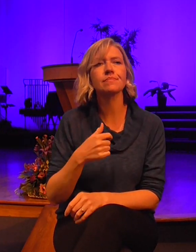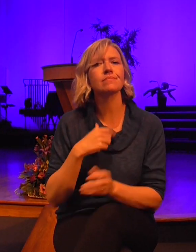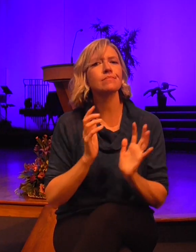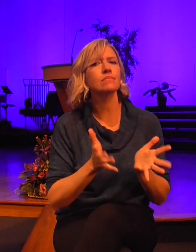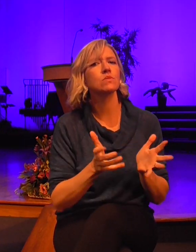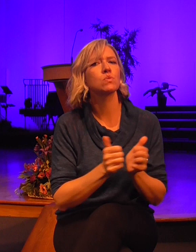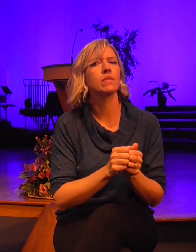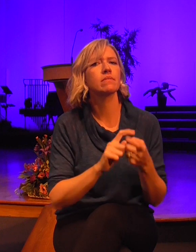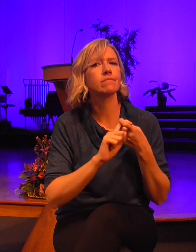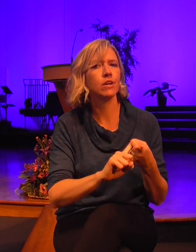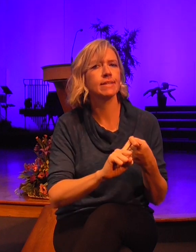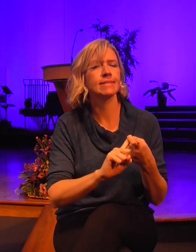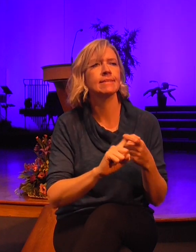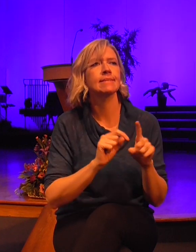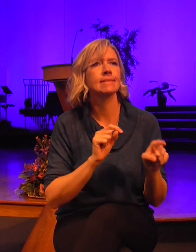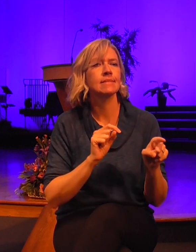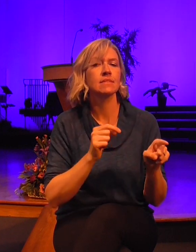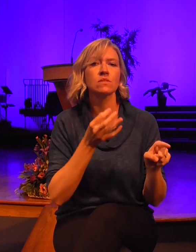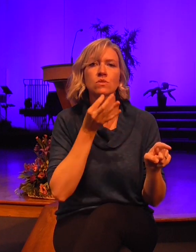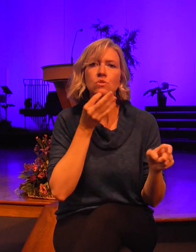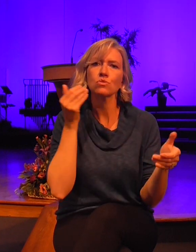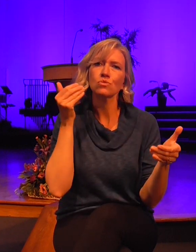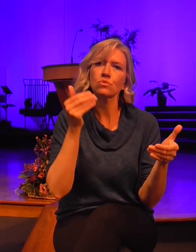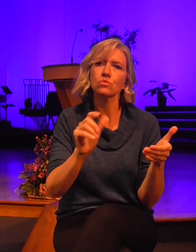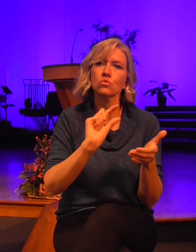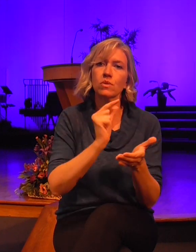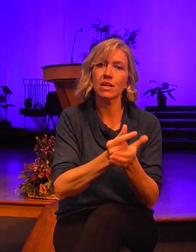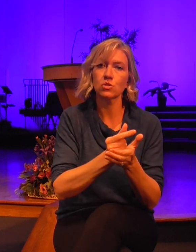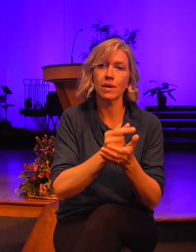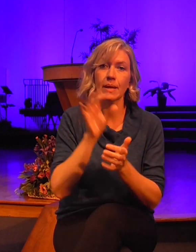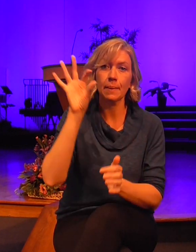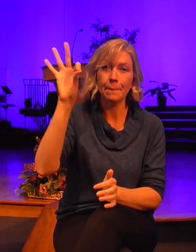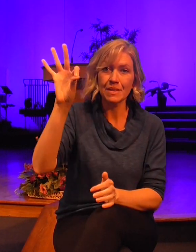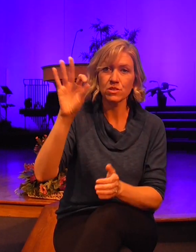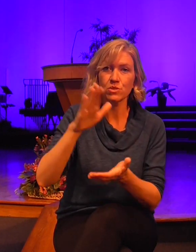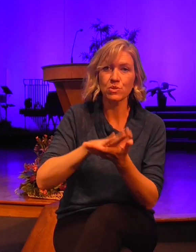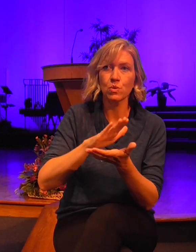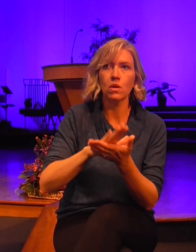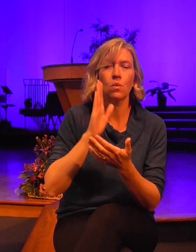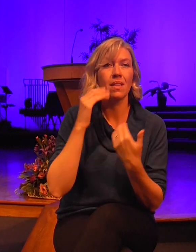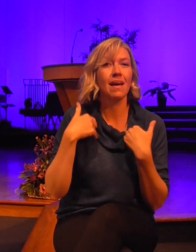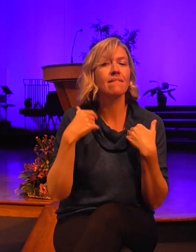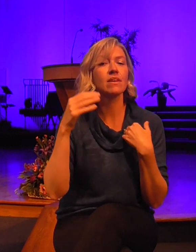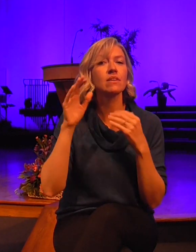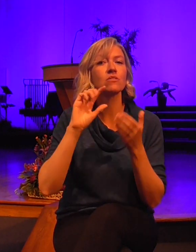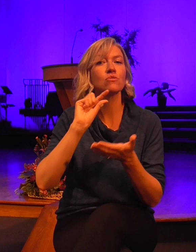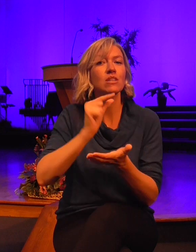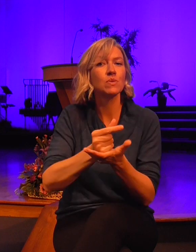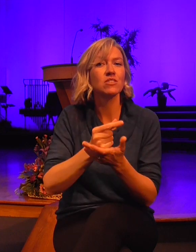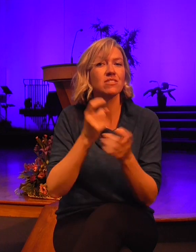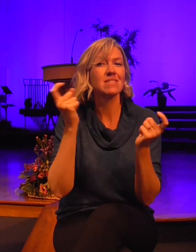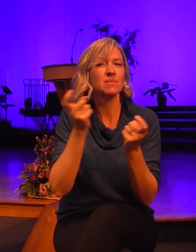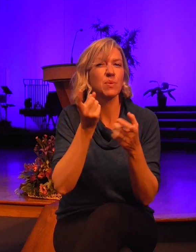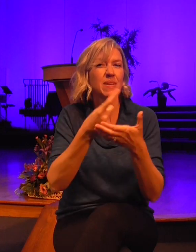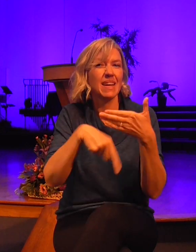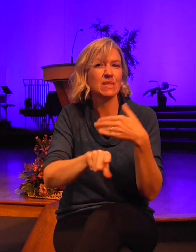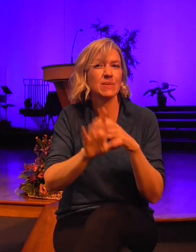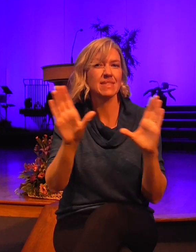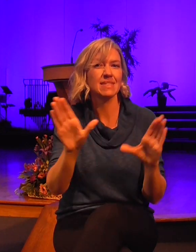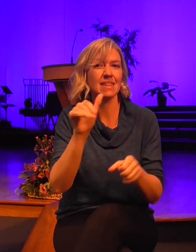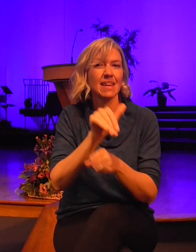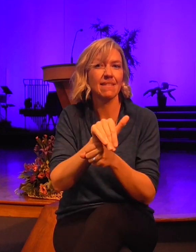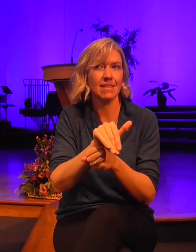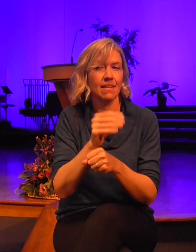friend who's nearing graduating ministerial school. We're going to have a great graduation here next week, Sunday evening, by the way, for our